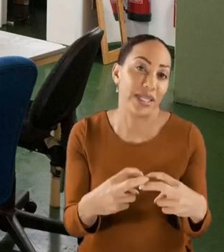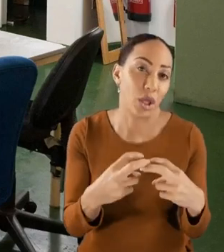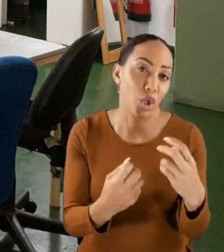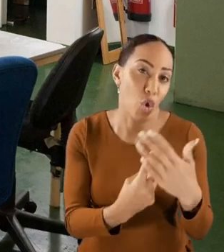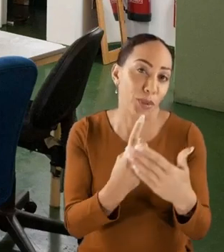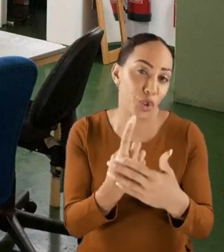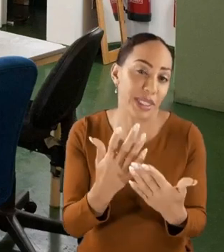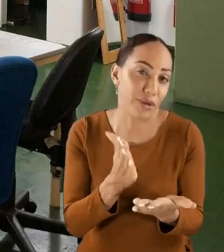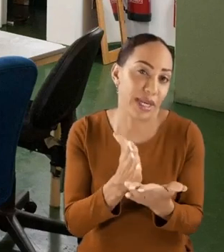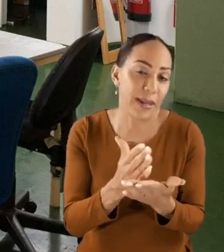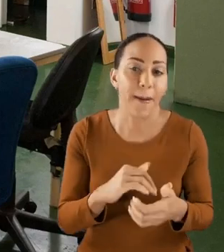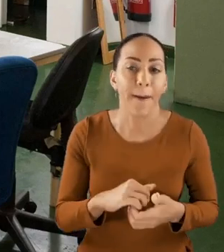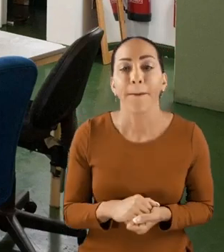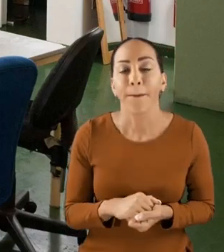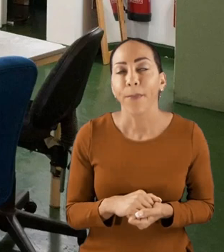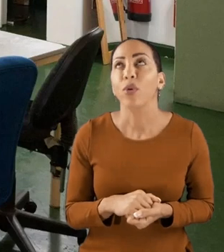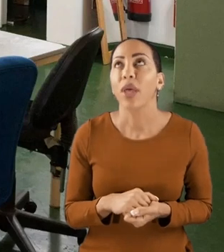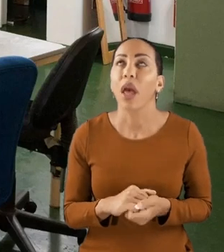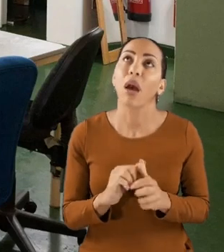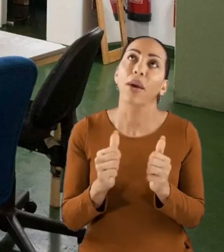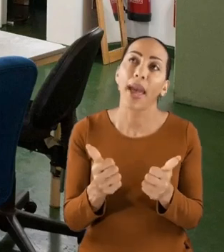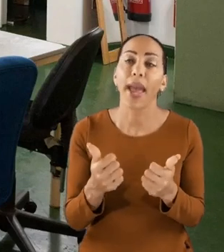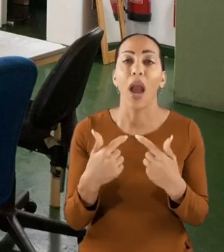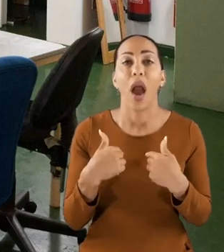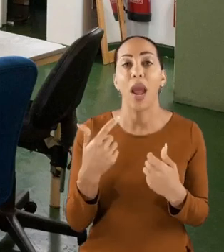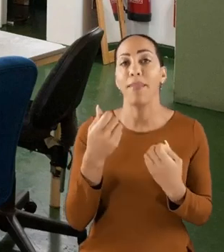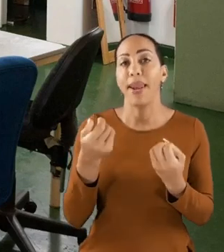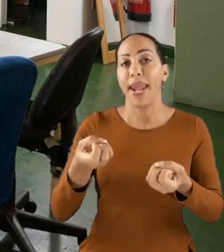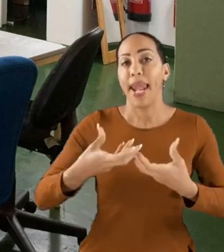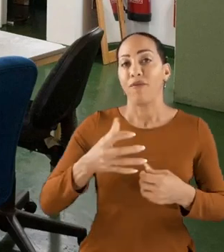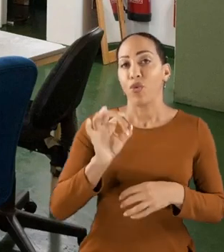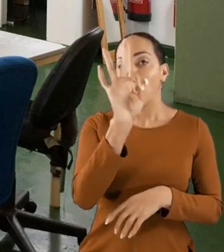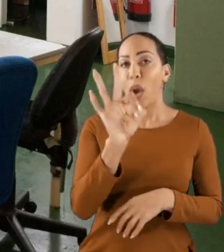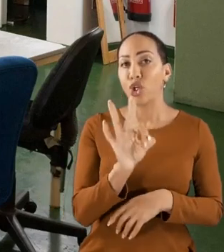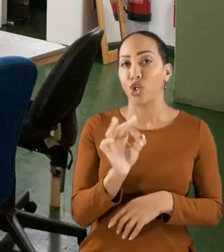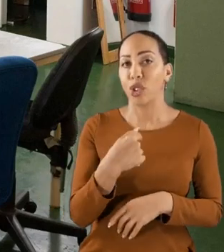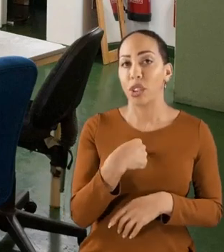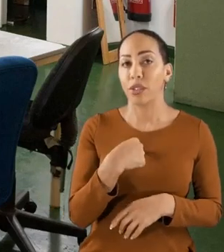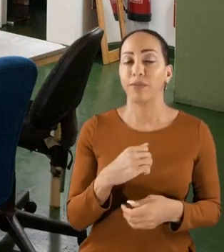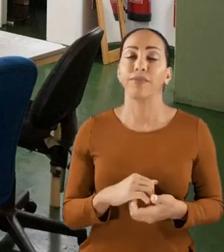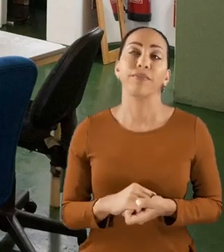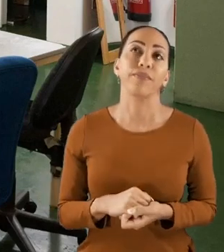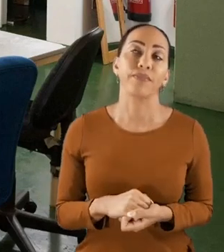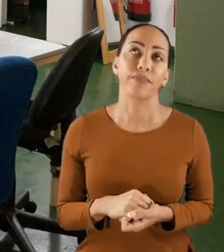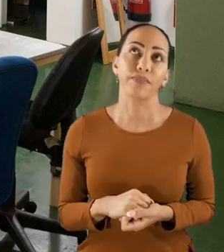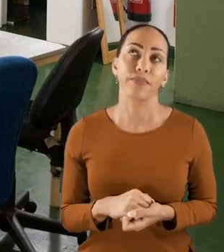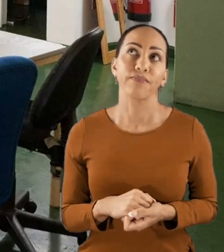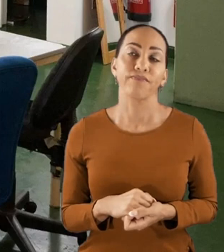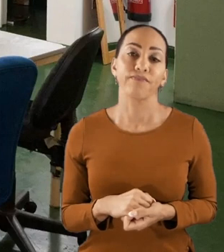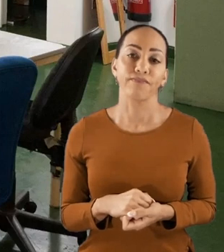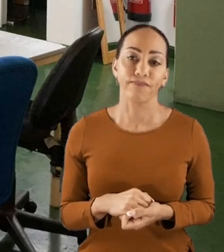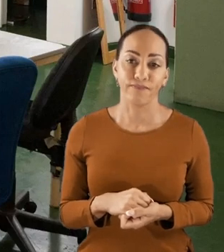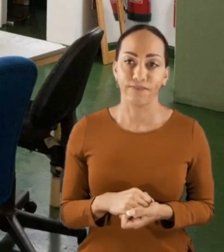research opportunity. I guess the question then that I'm left with that is